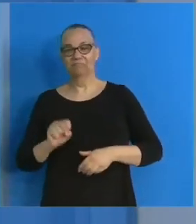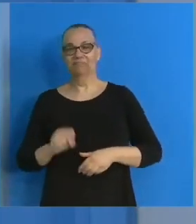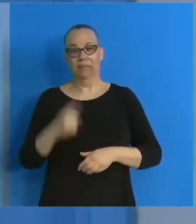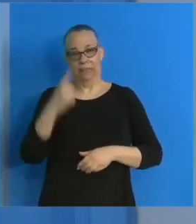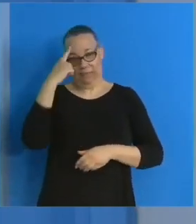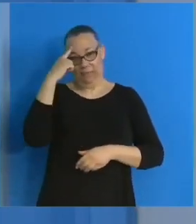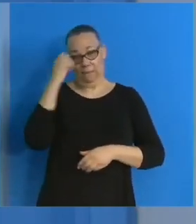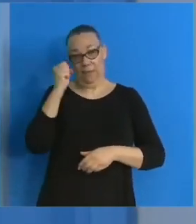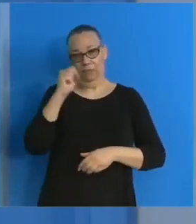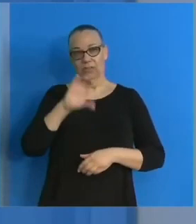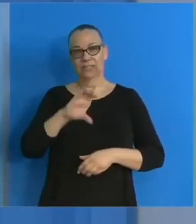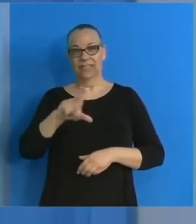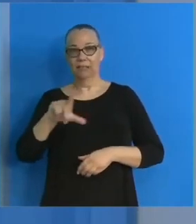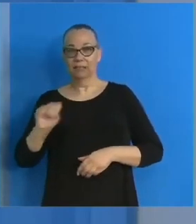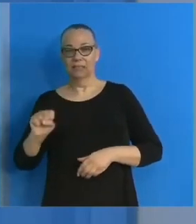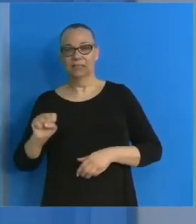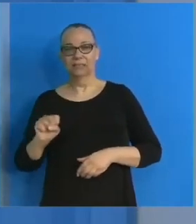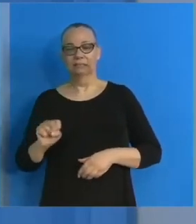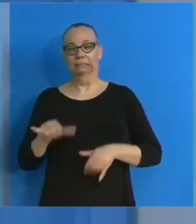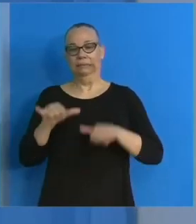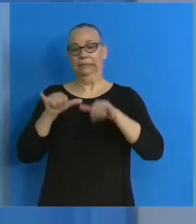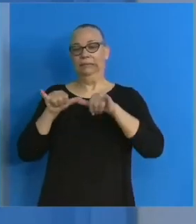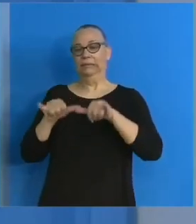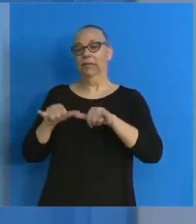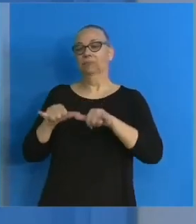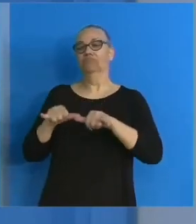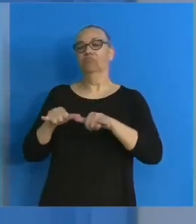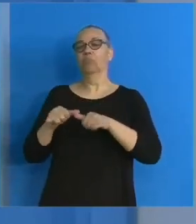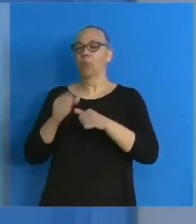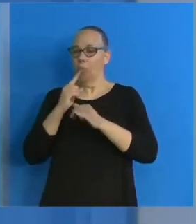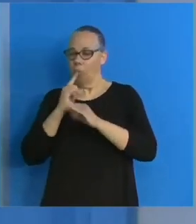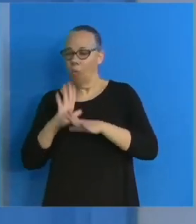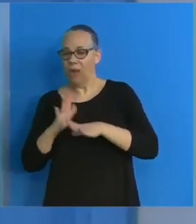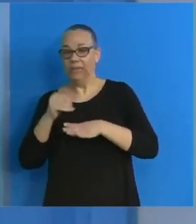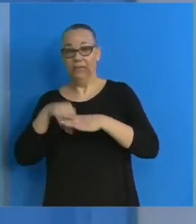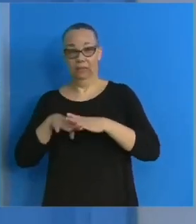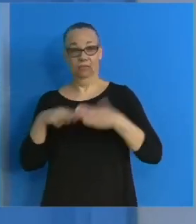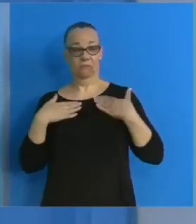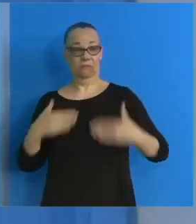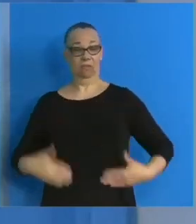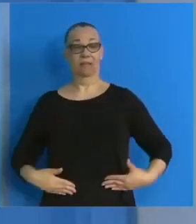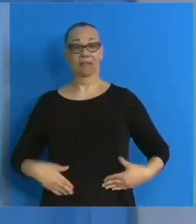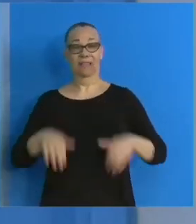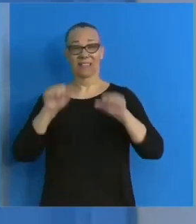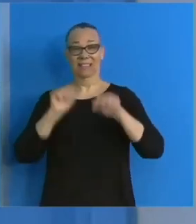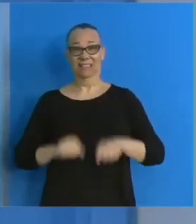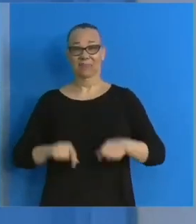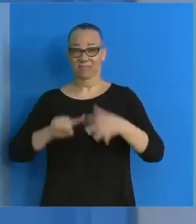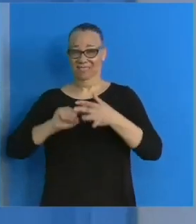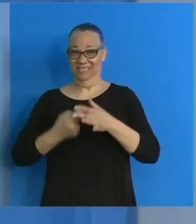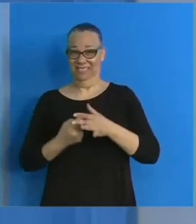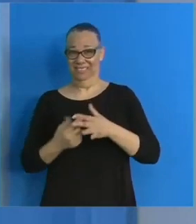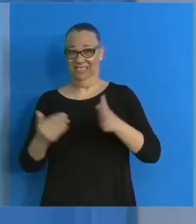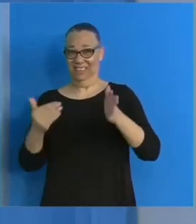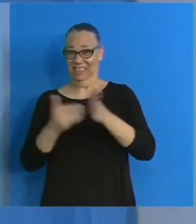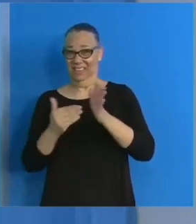cells, and these lay dormant in the body, but can be reactivated by future infection.